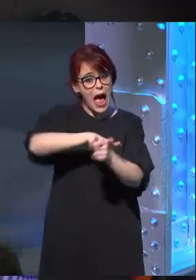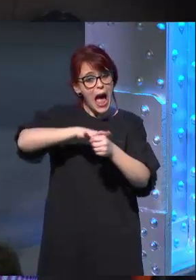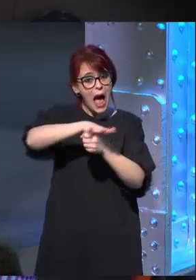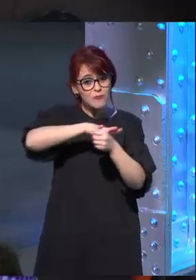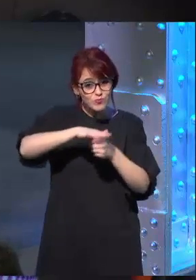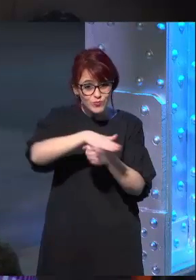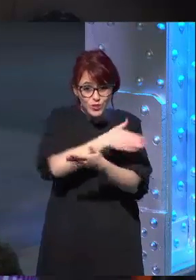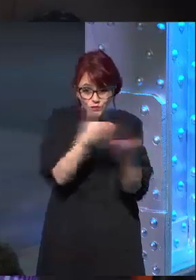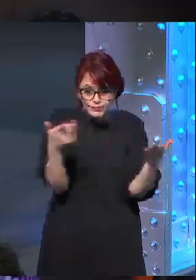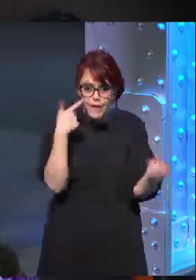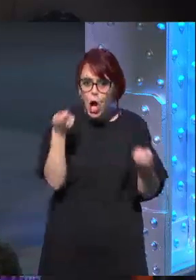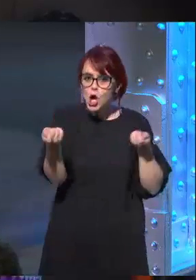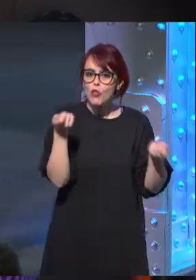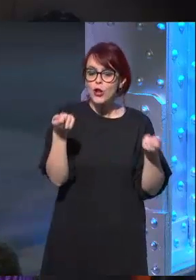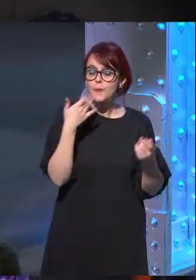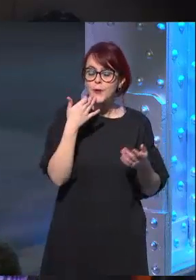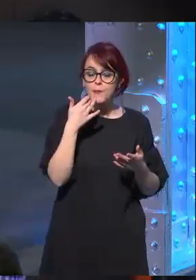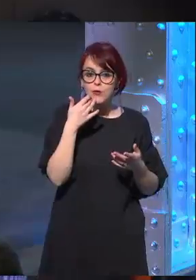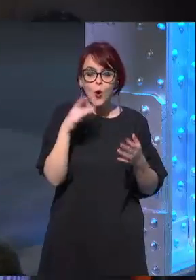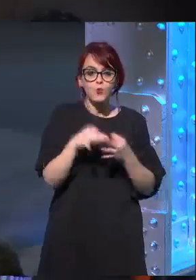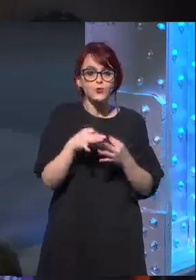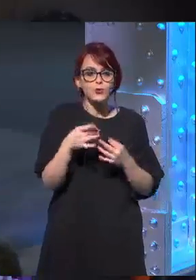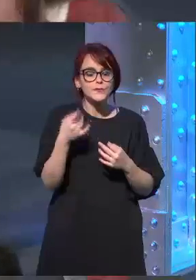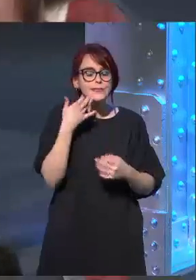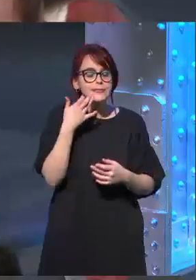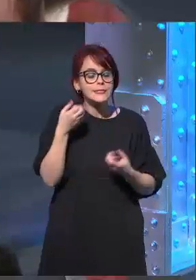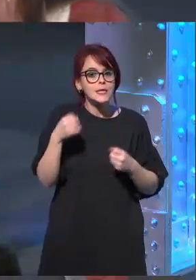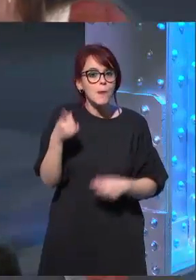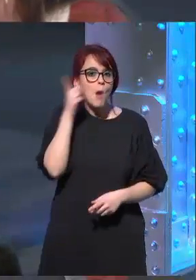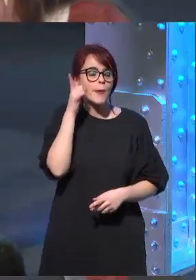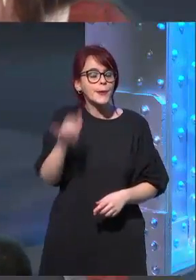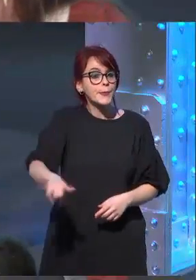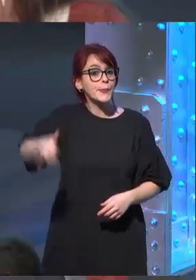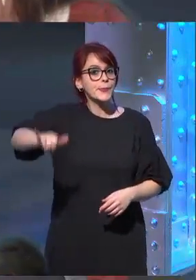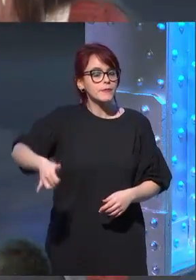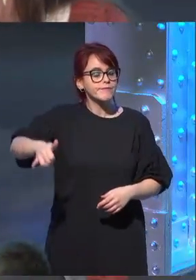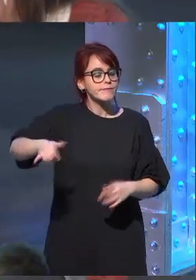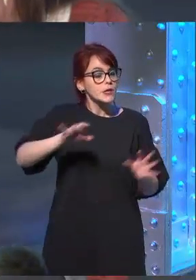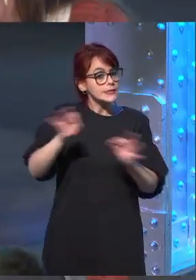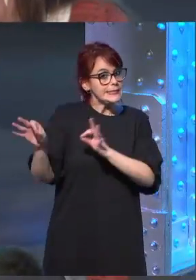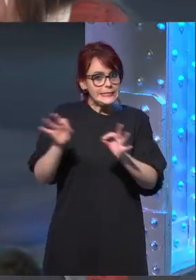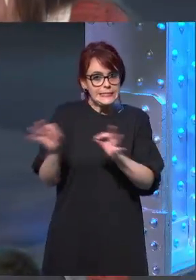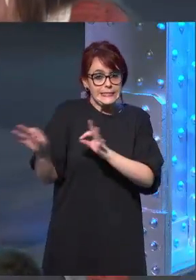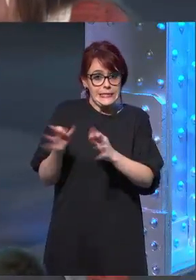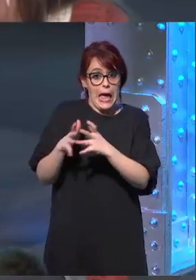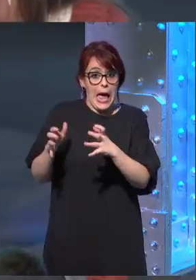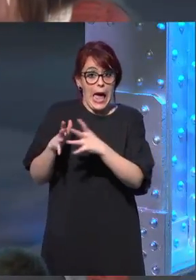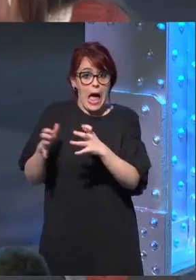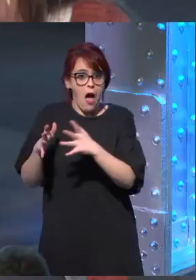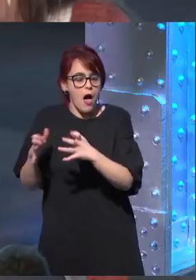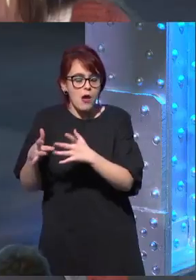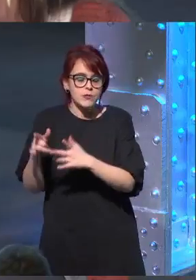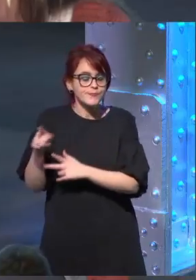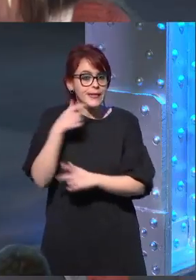among your classmates and in your environment, people have the self-control to not see